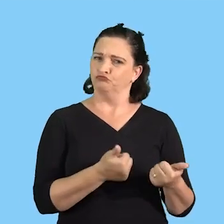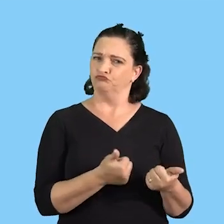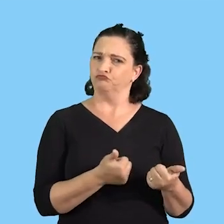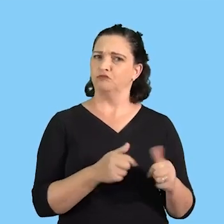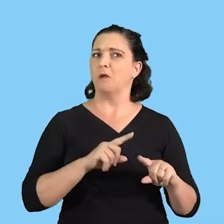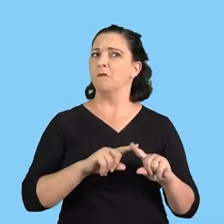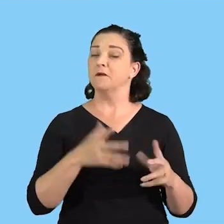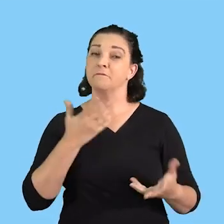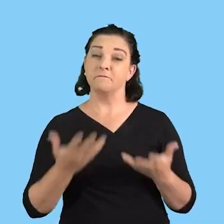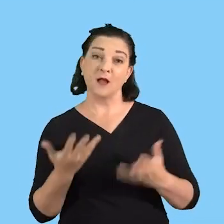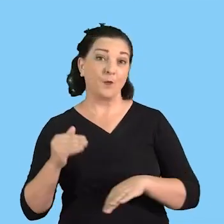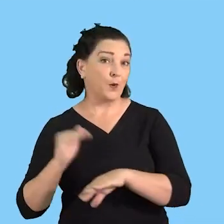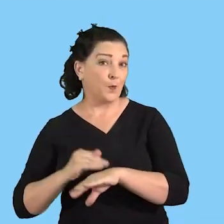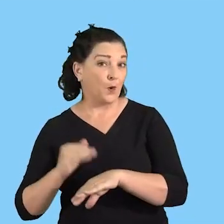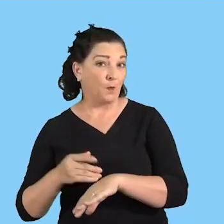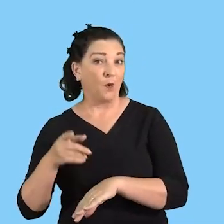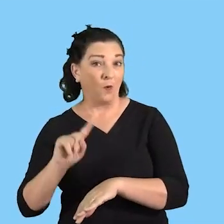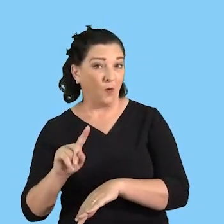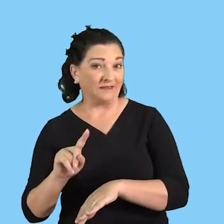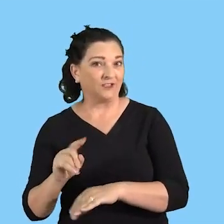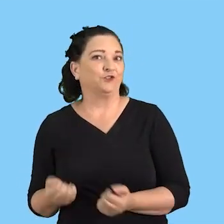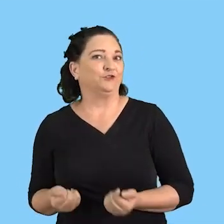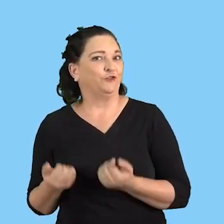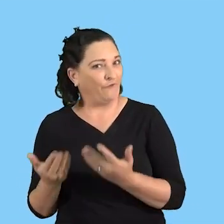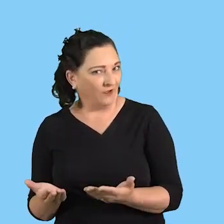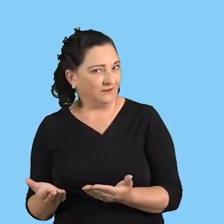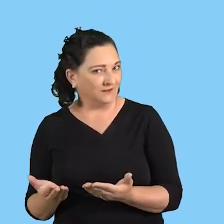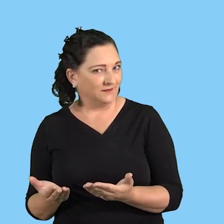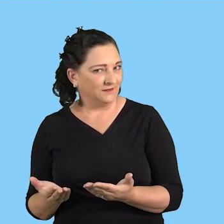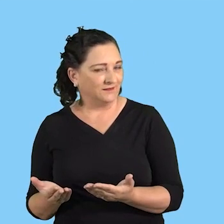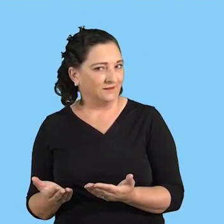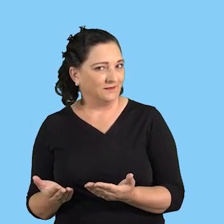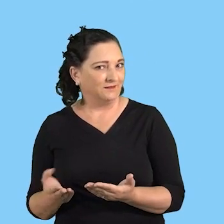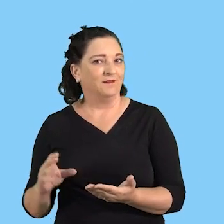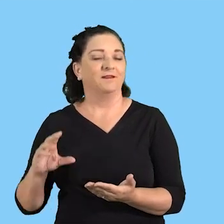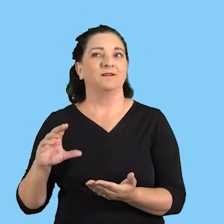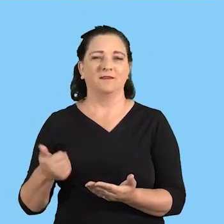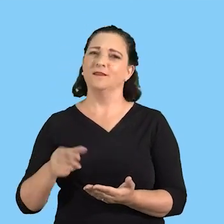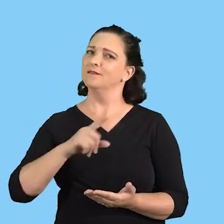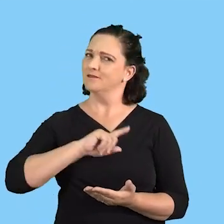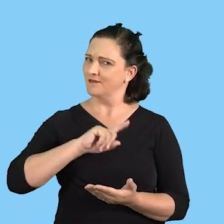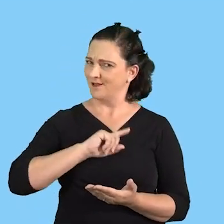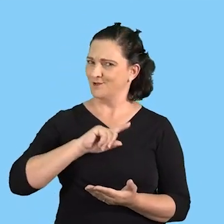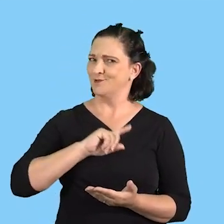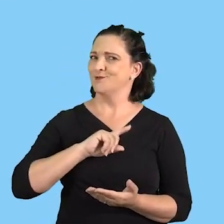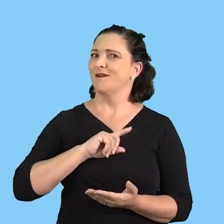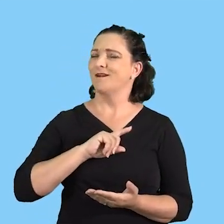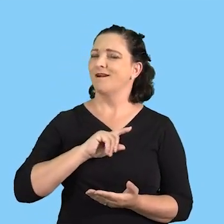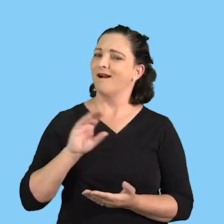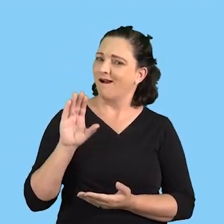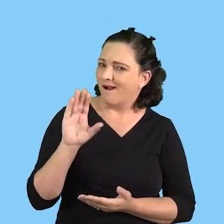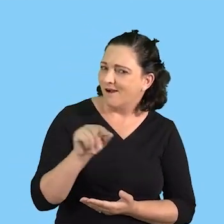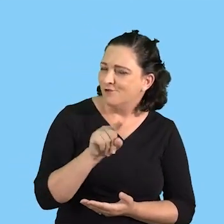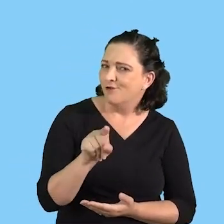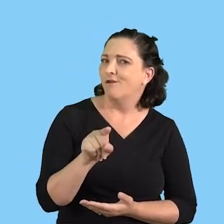product itself, but the problem appears on how the service was rendered. So by asking you to complete